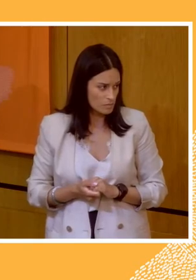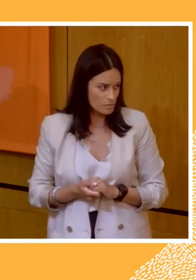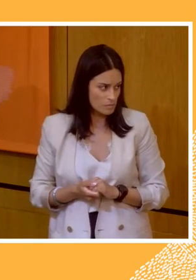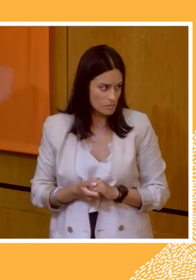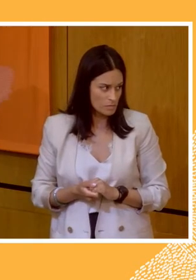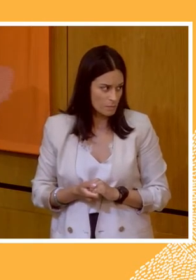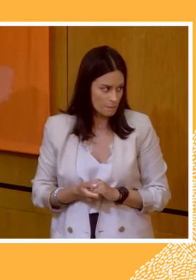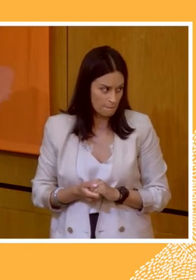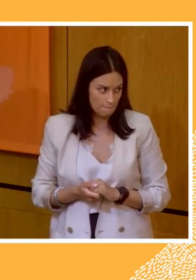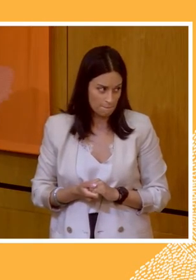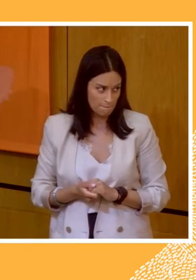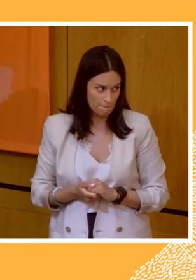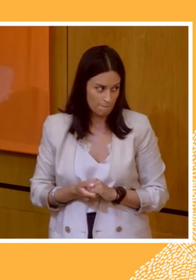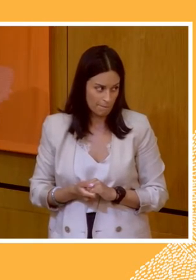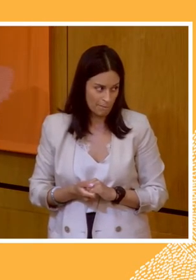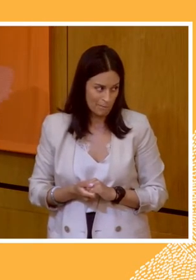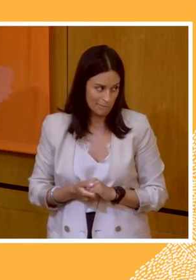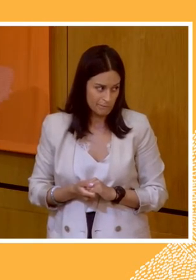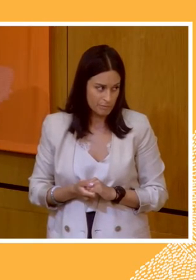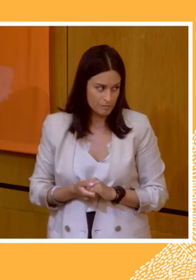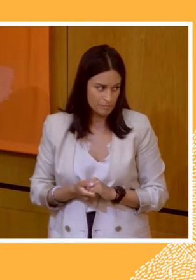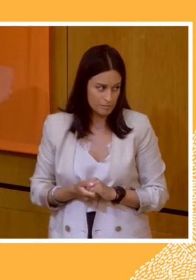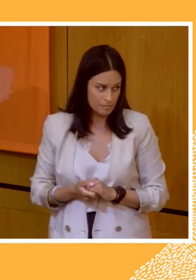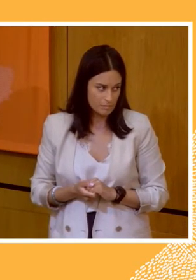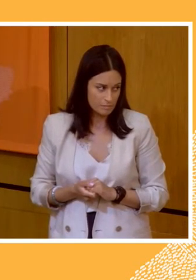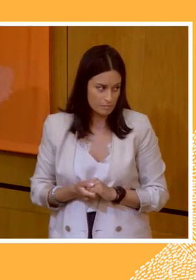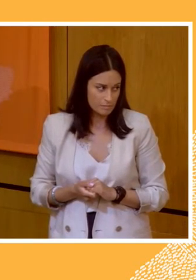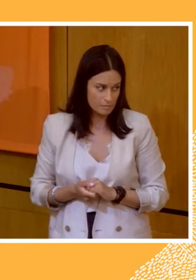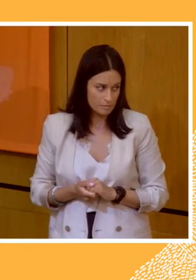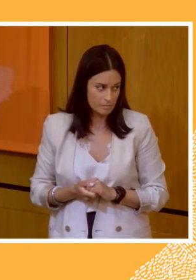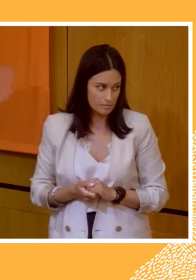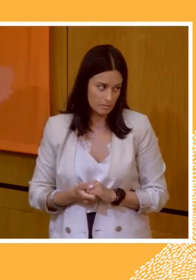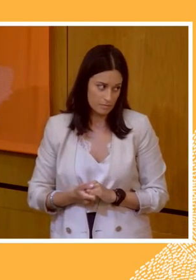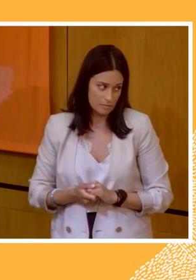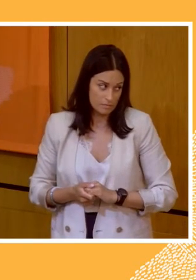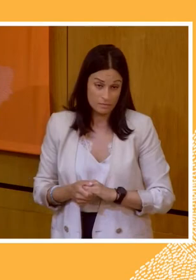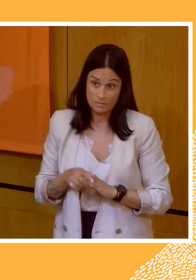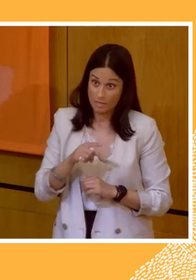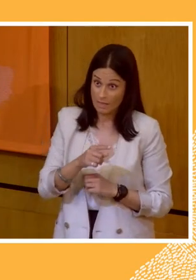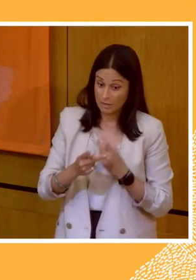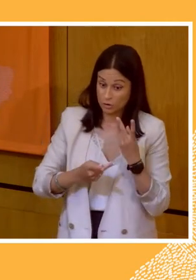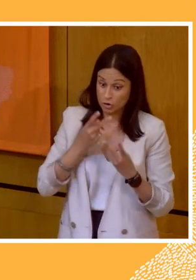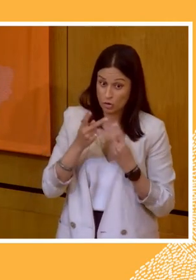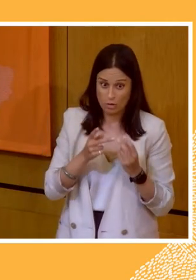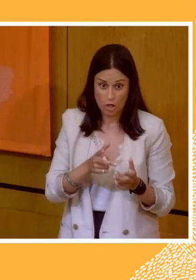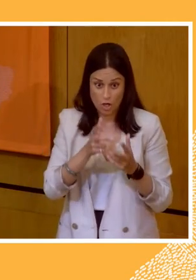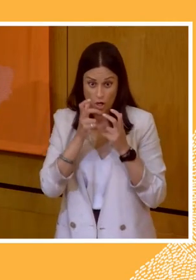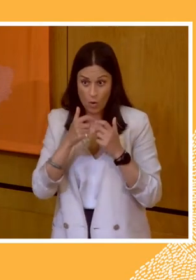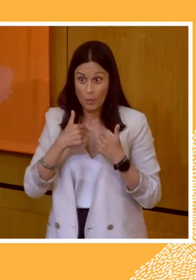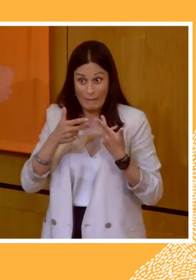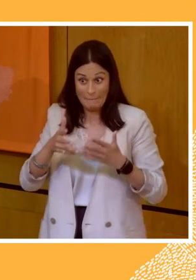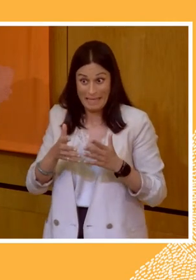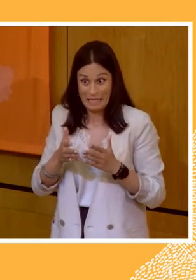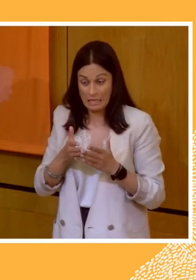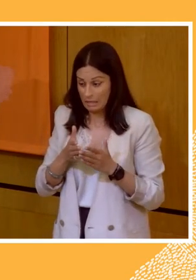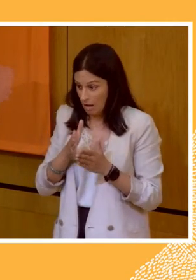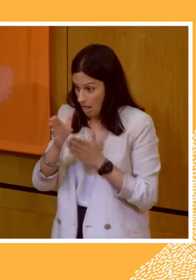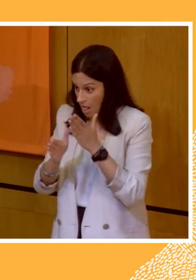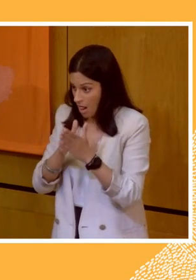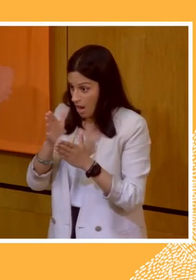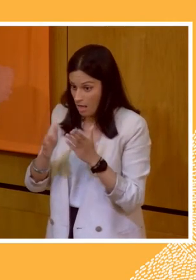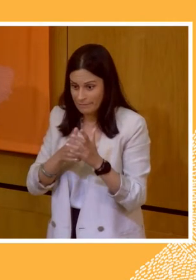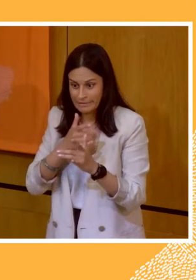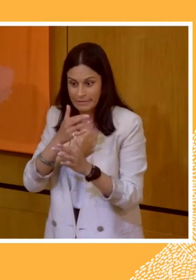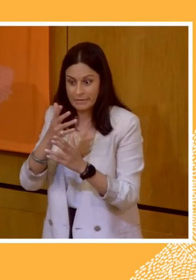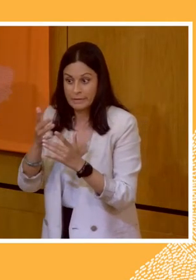I think this recording was from towards the end of our time there, and like Ben said, we